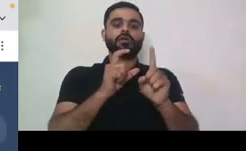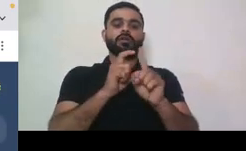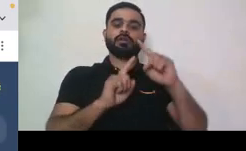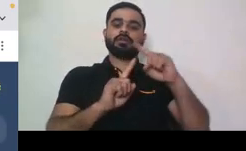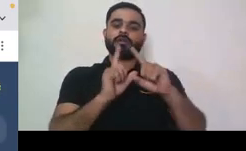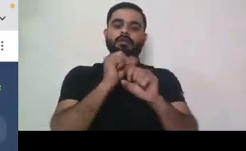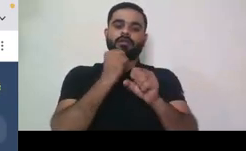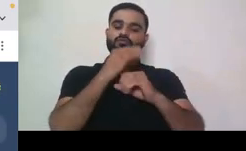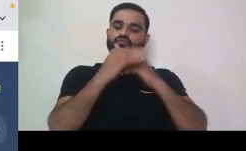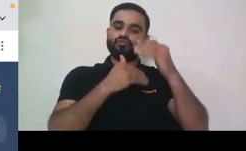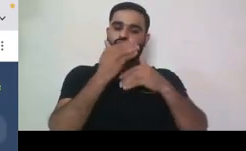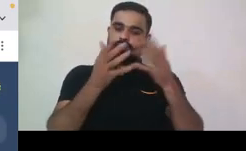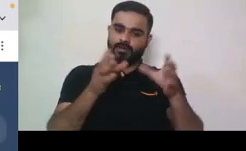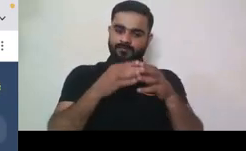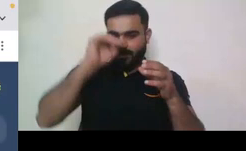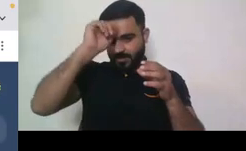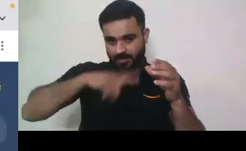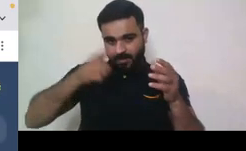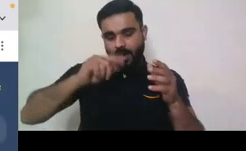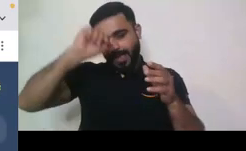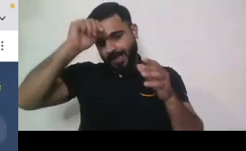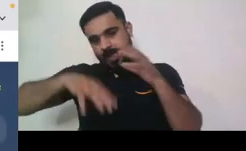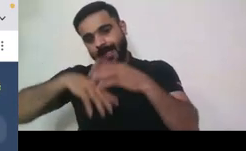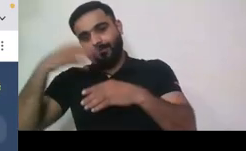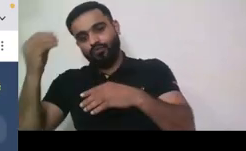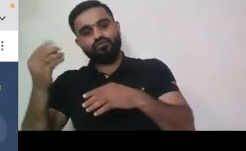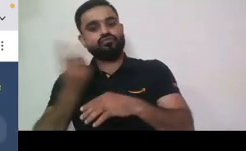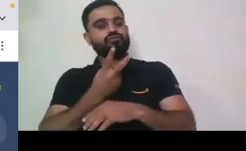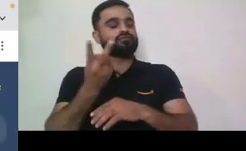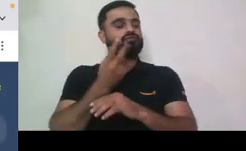in India, as well as outside of India as well.